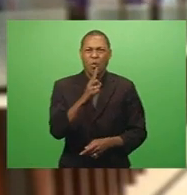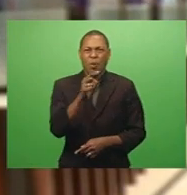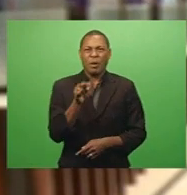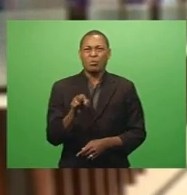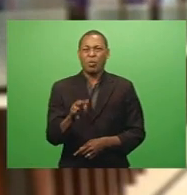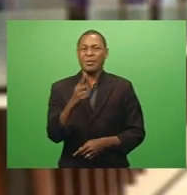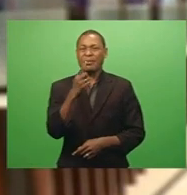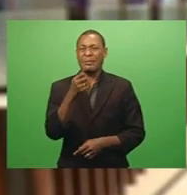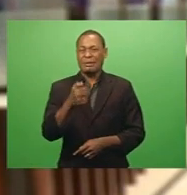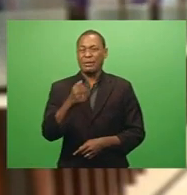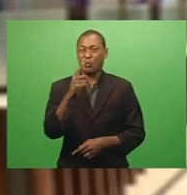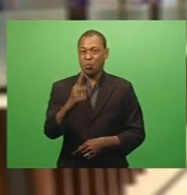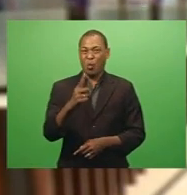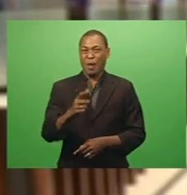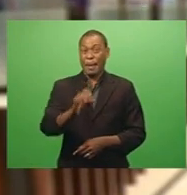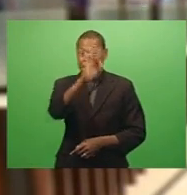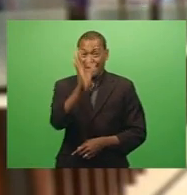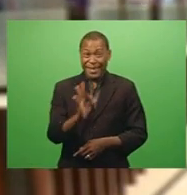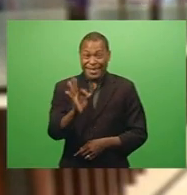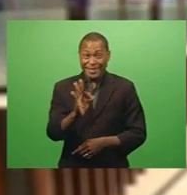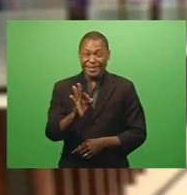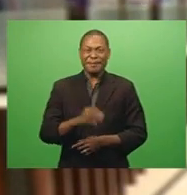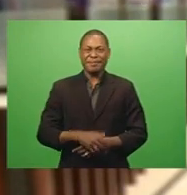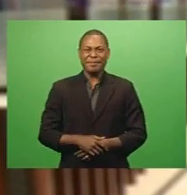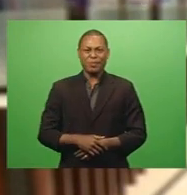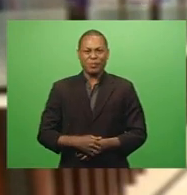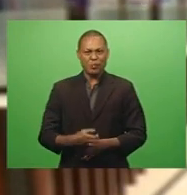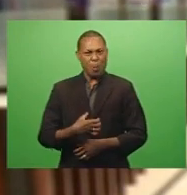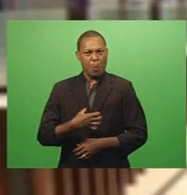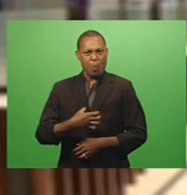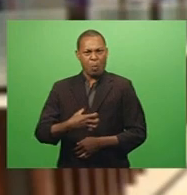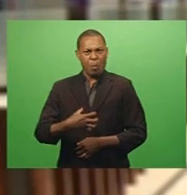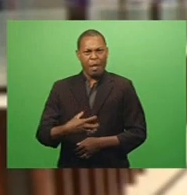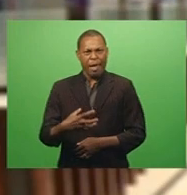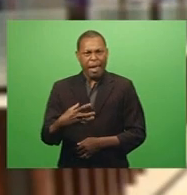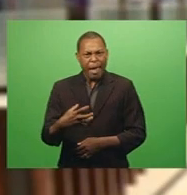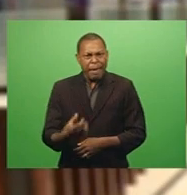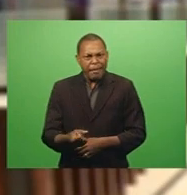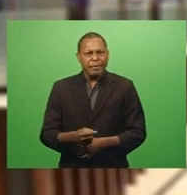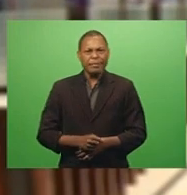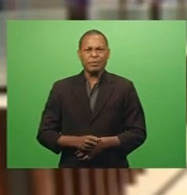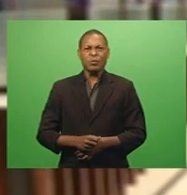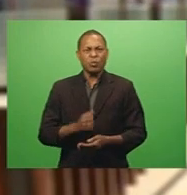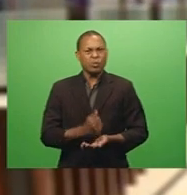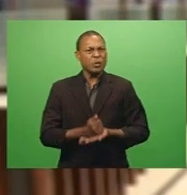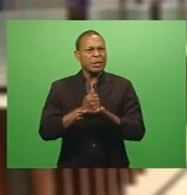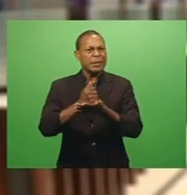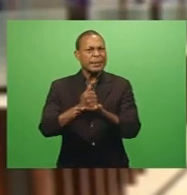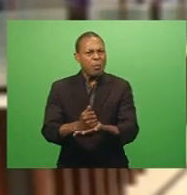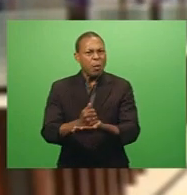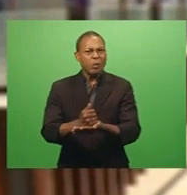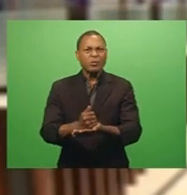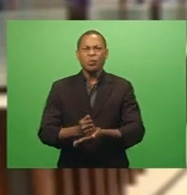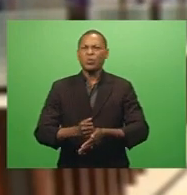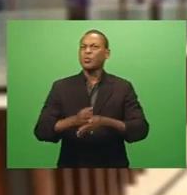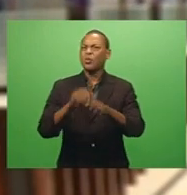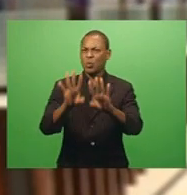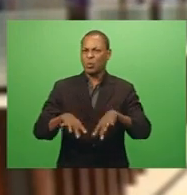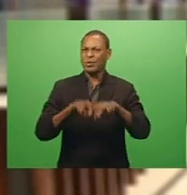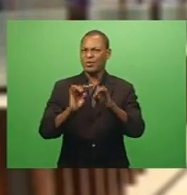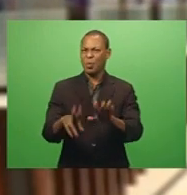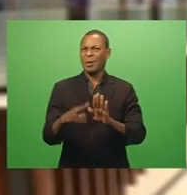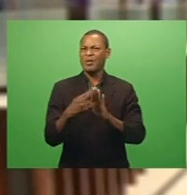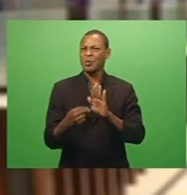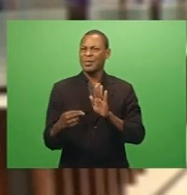1.61%. Meanwhile, a broadly upbeat mood in equity markets lent some support to the risk-sensitive Aussie and Kiwi